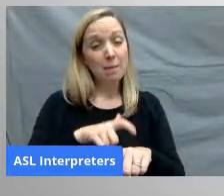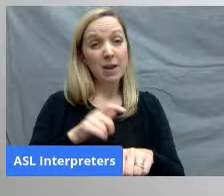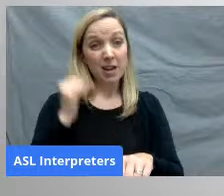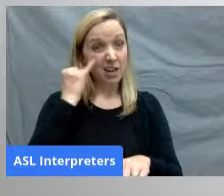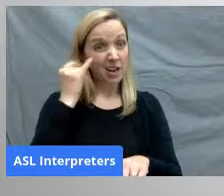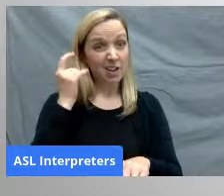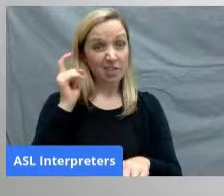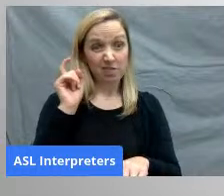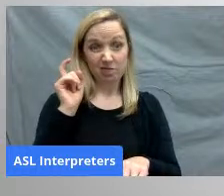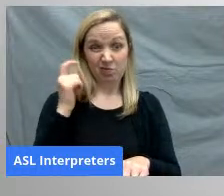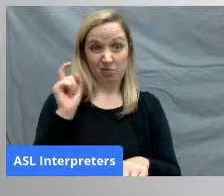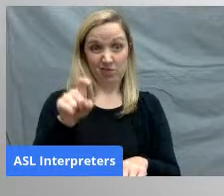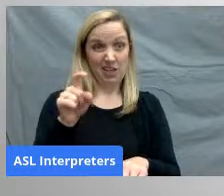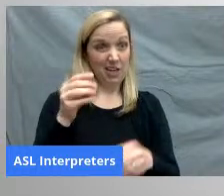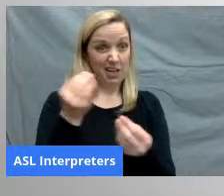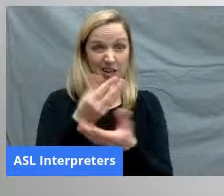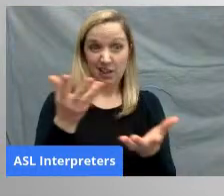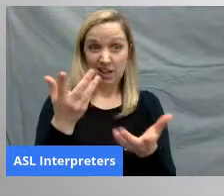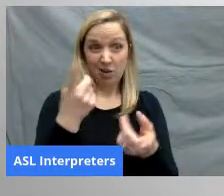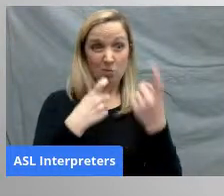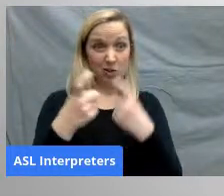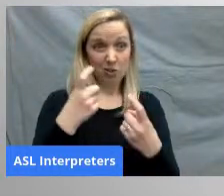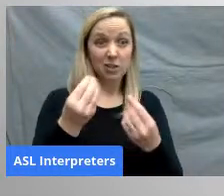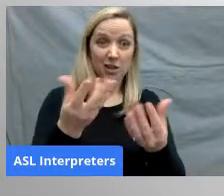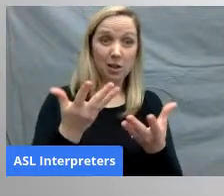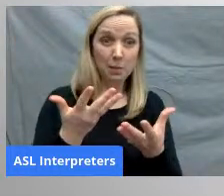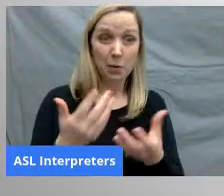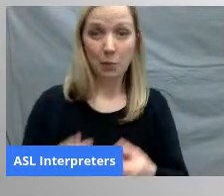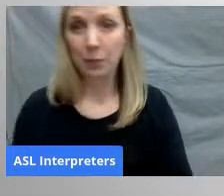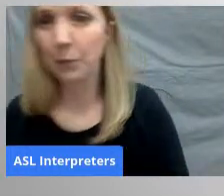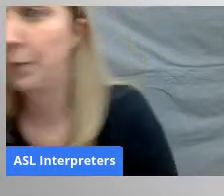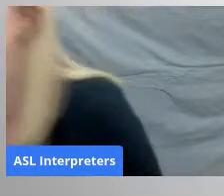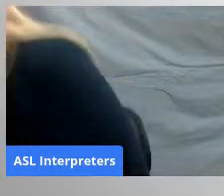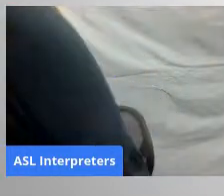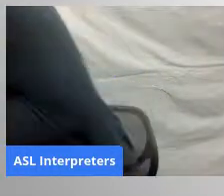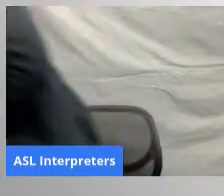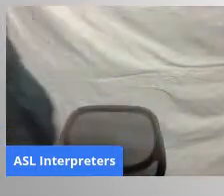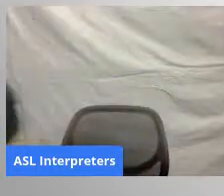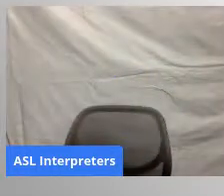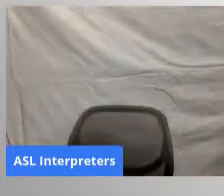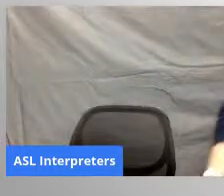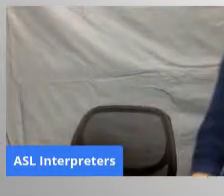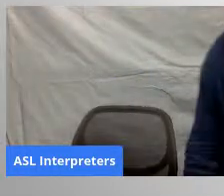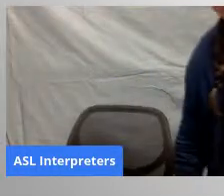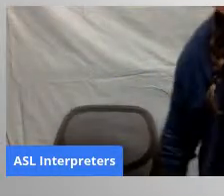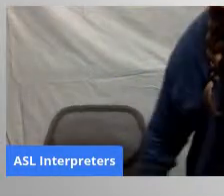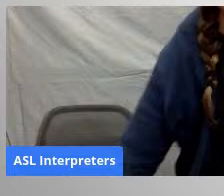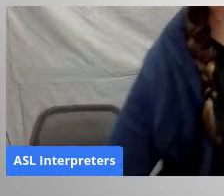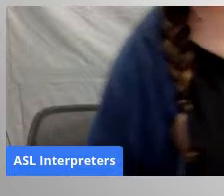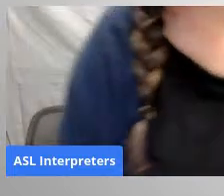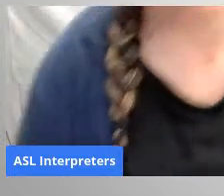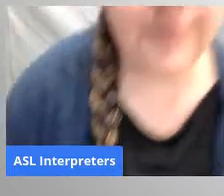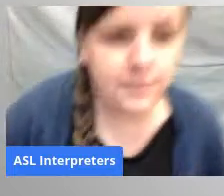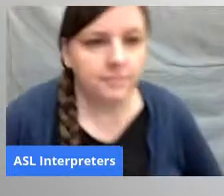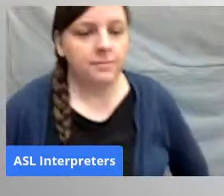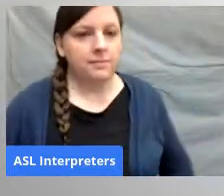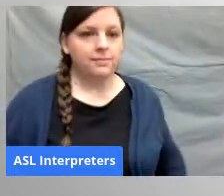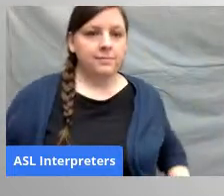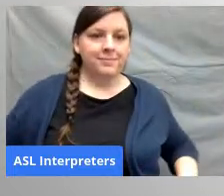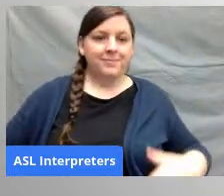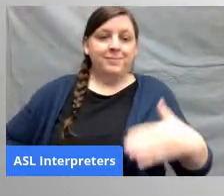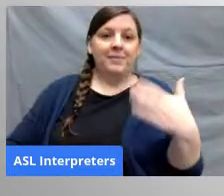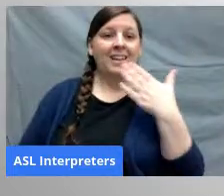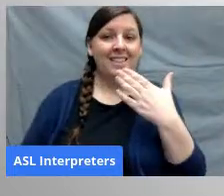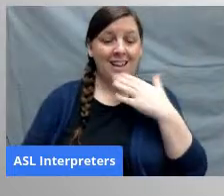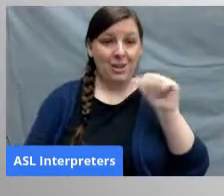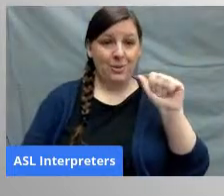questions, as always. Thank you, Amy. And so with the information that Amy has shared with